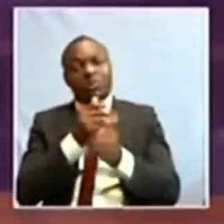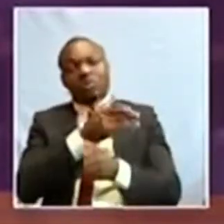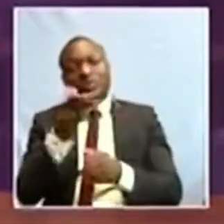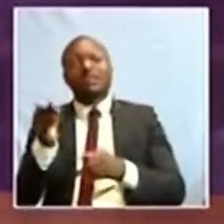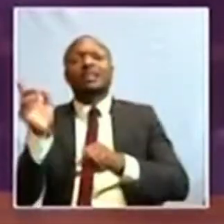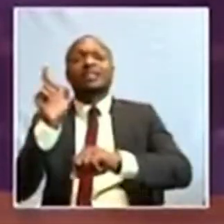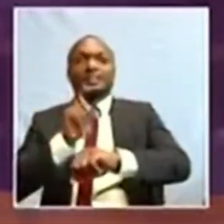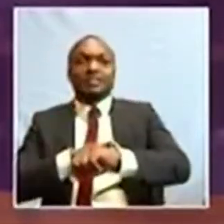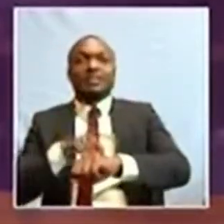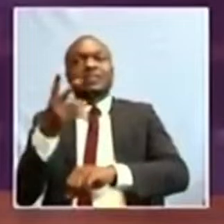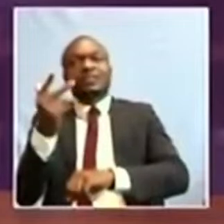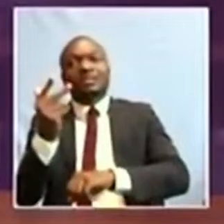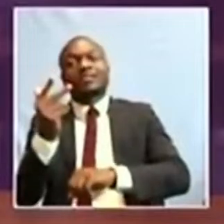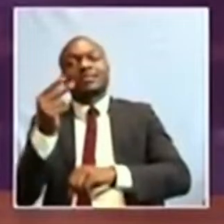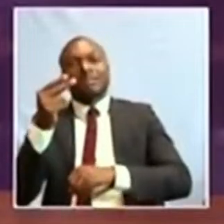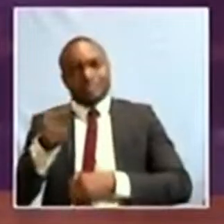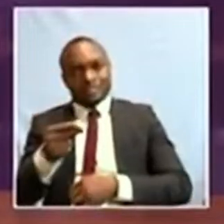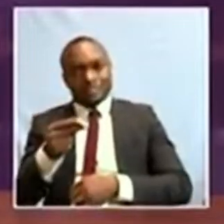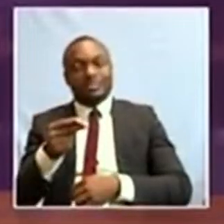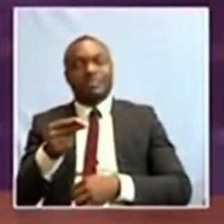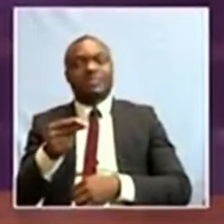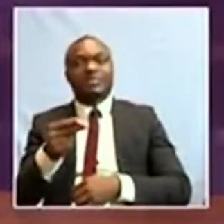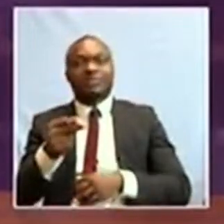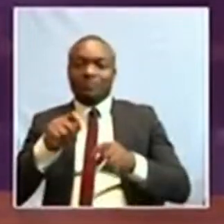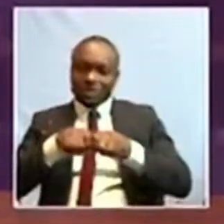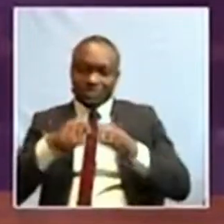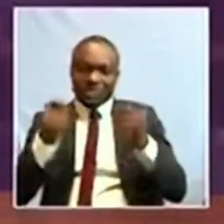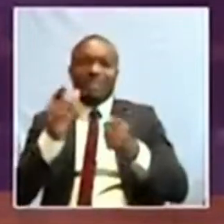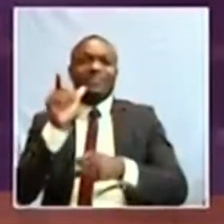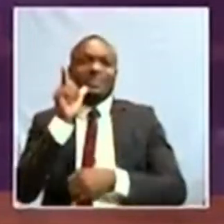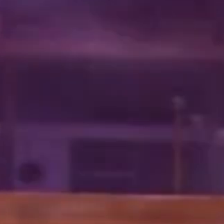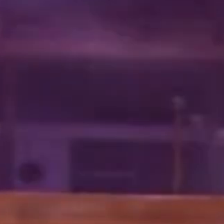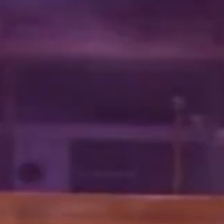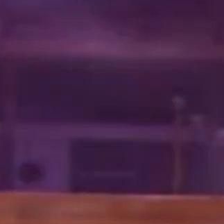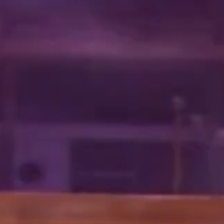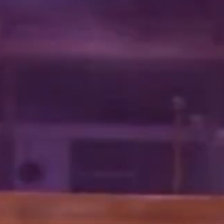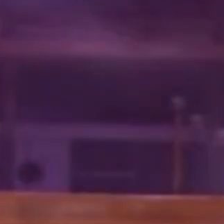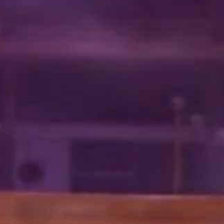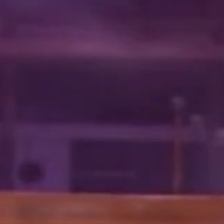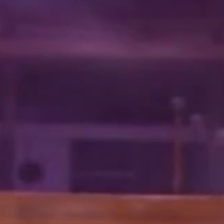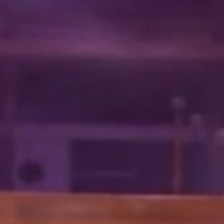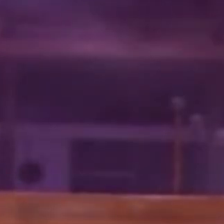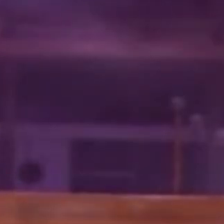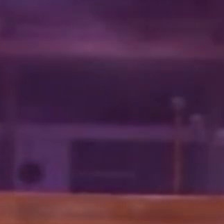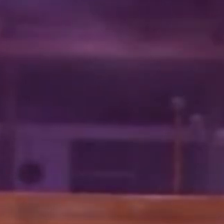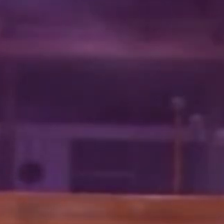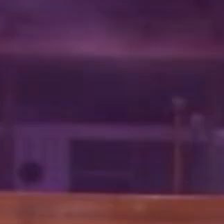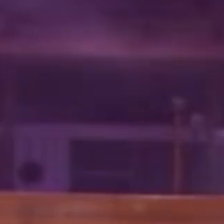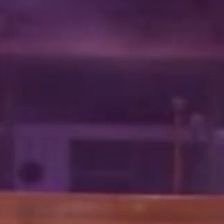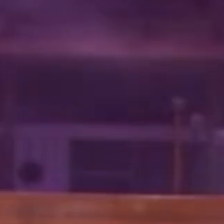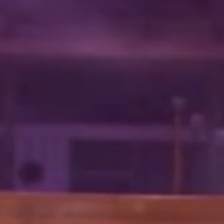time 13 hours when we break for lunch. Keep watching Parliament Television.